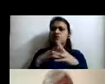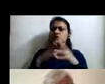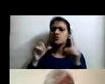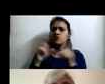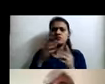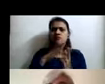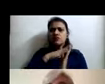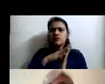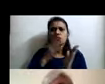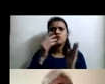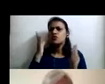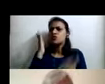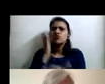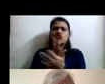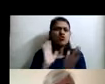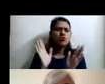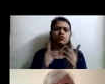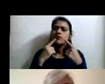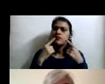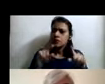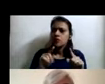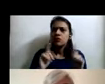were just trying to regulate it, manage it and zone it.